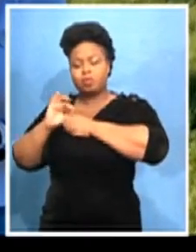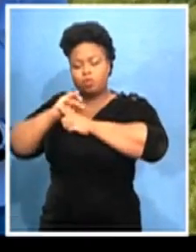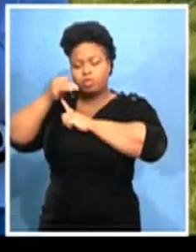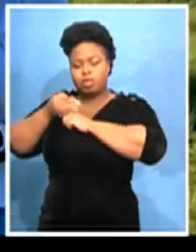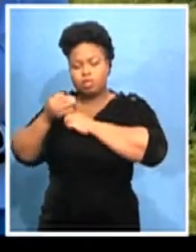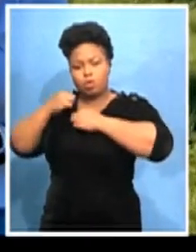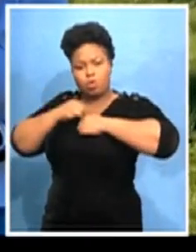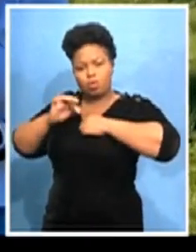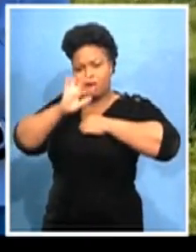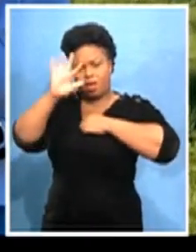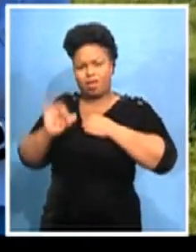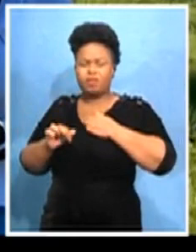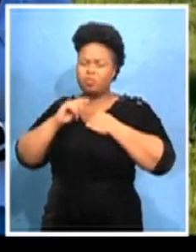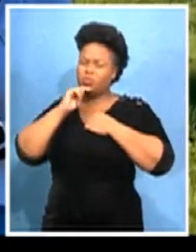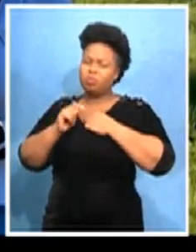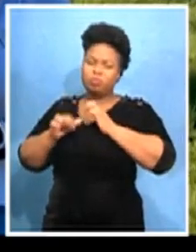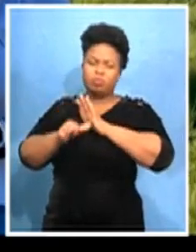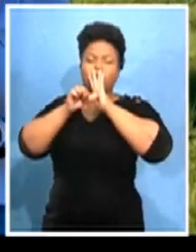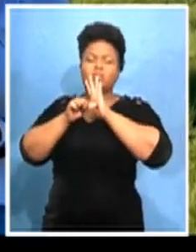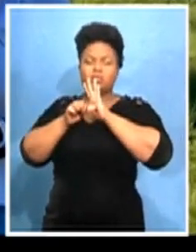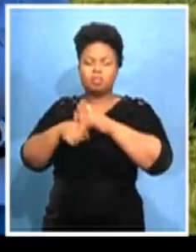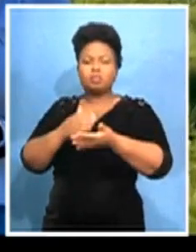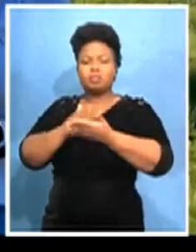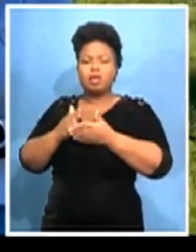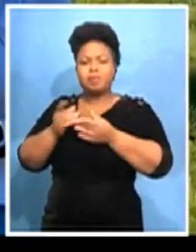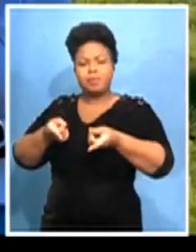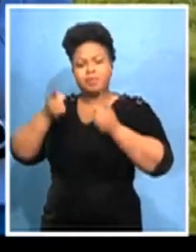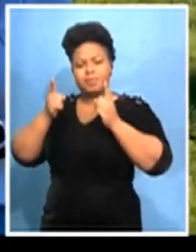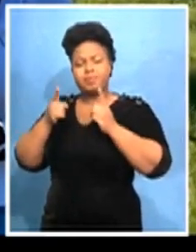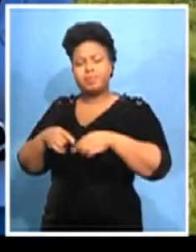endangered species. Minoshni Pillay, SABC News, Paul Petersburg.